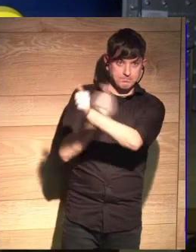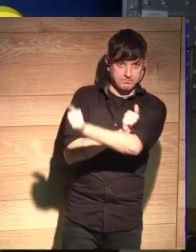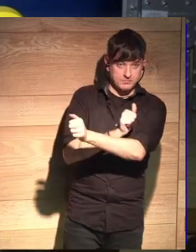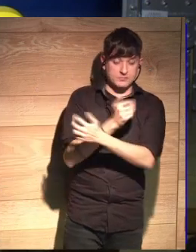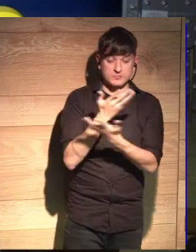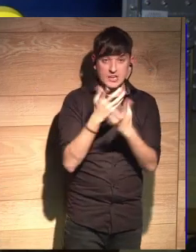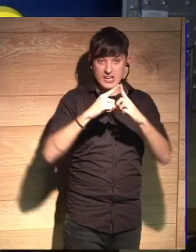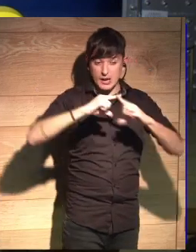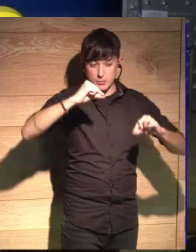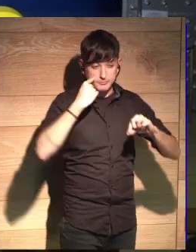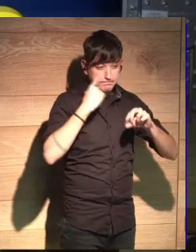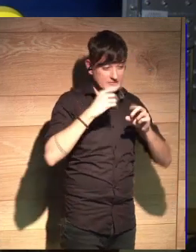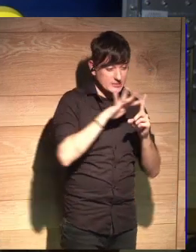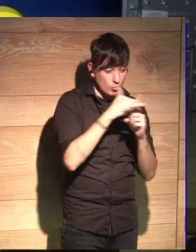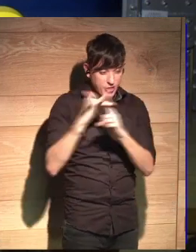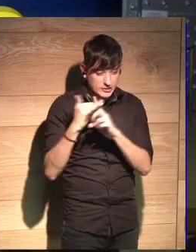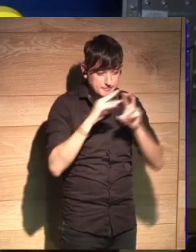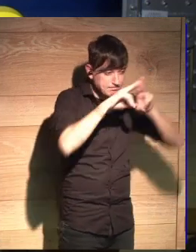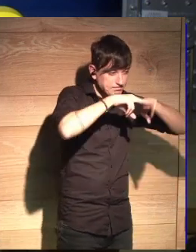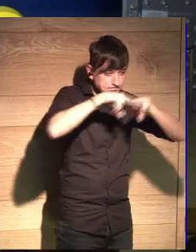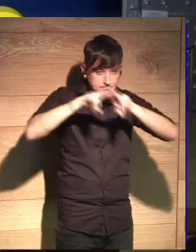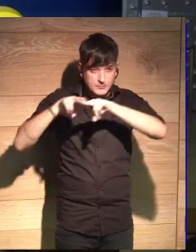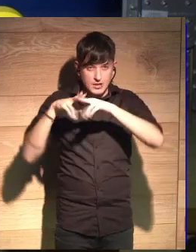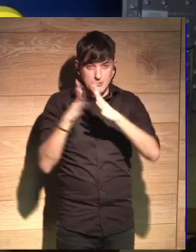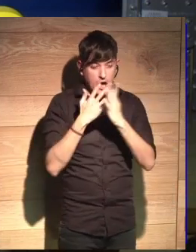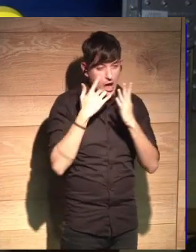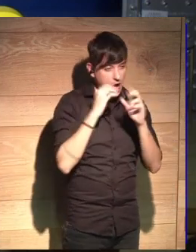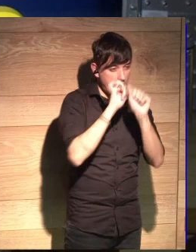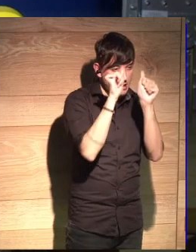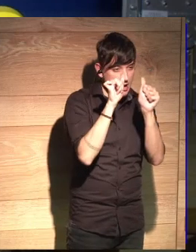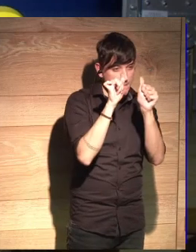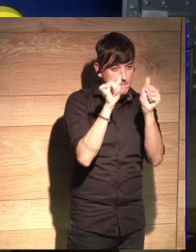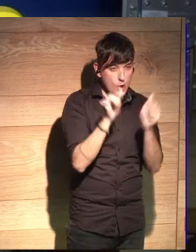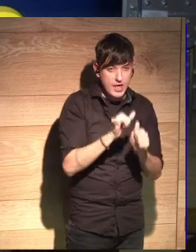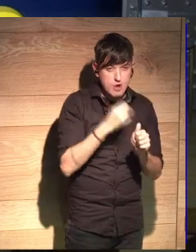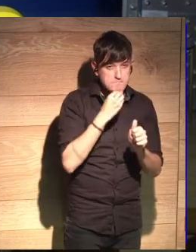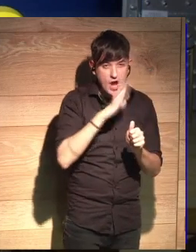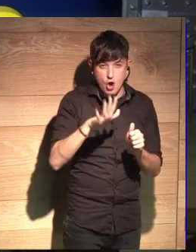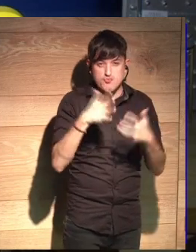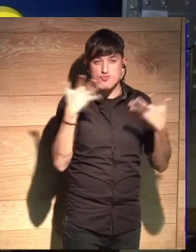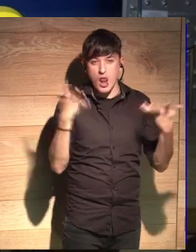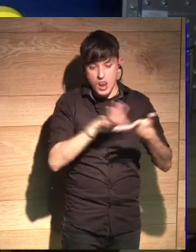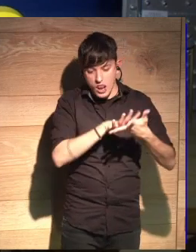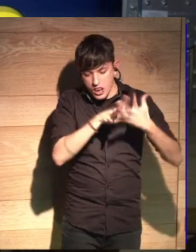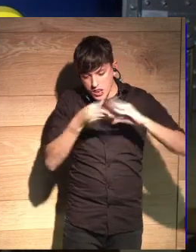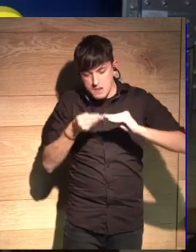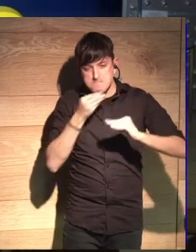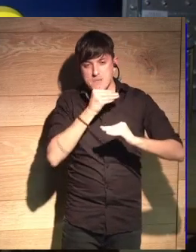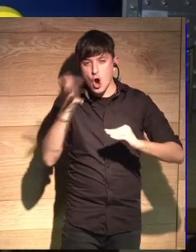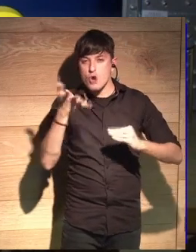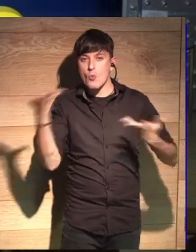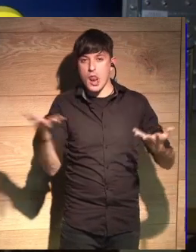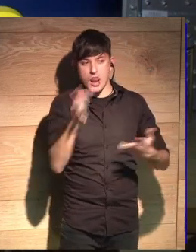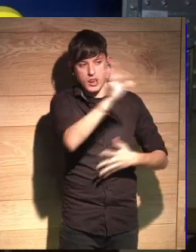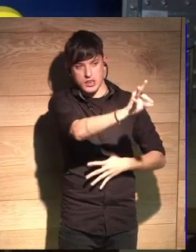the model best suited to Japanese circumstances. And again, you all know from your own experience in